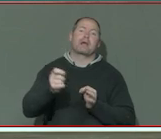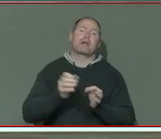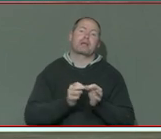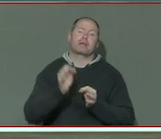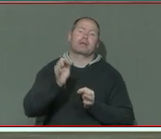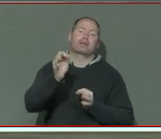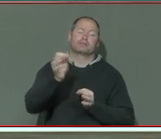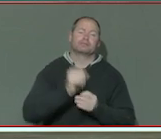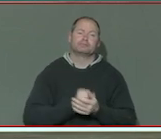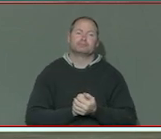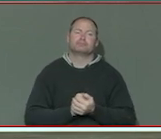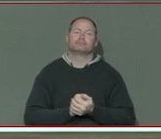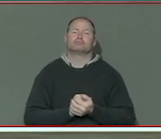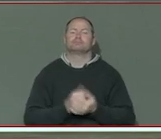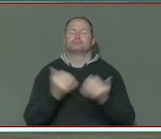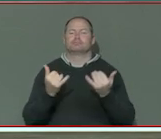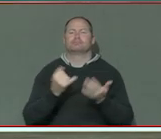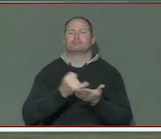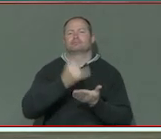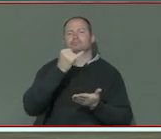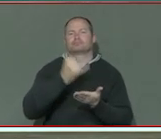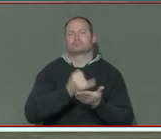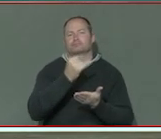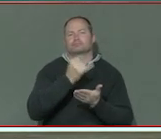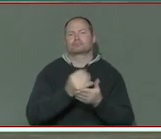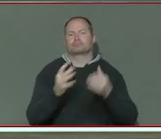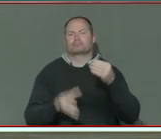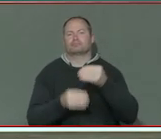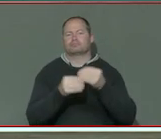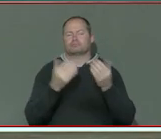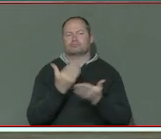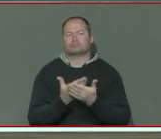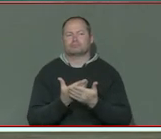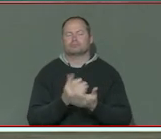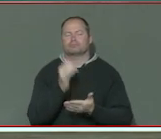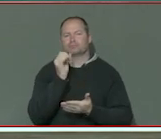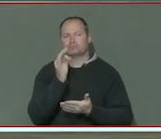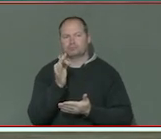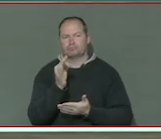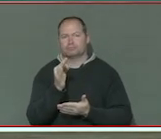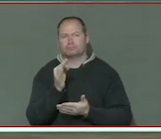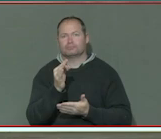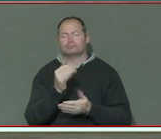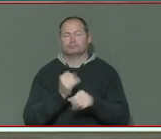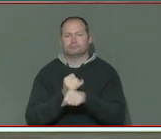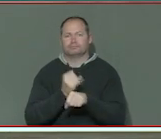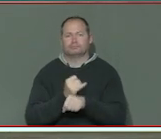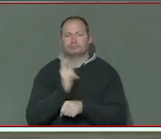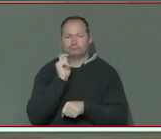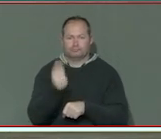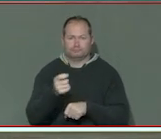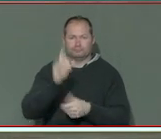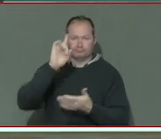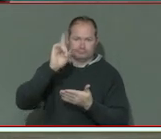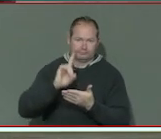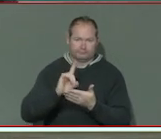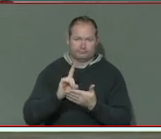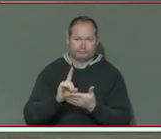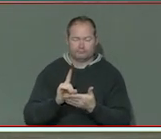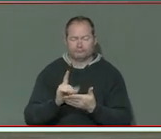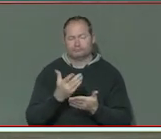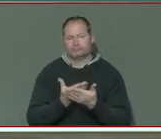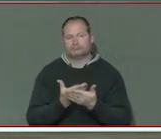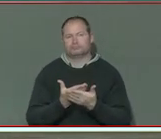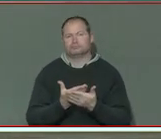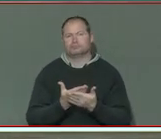say interest on overdue accounts, give them discount if they settle their accounts, send out your accounts